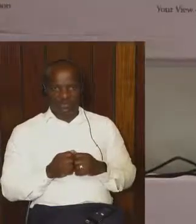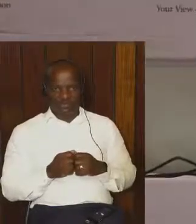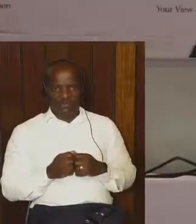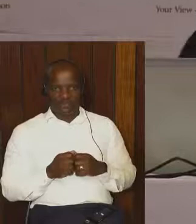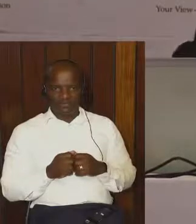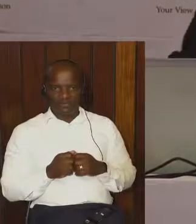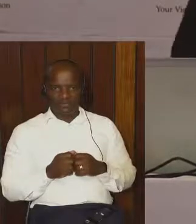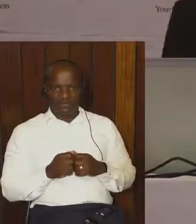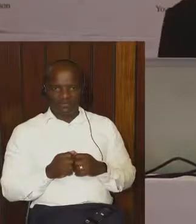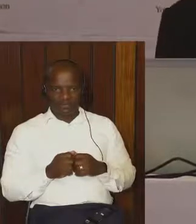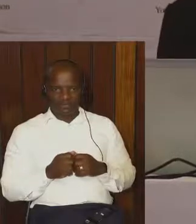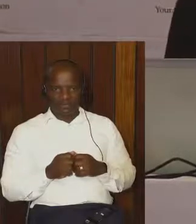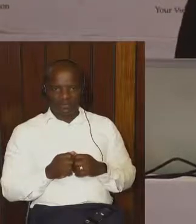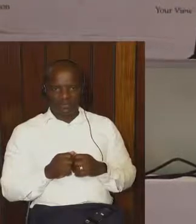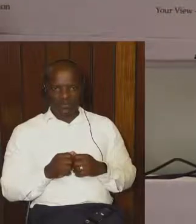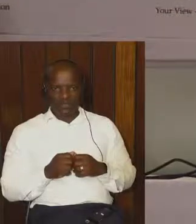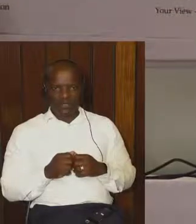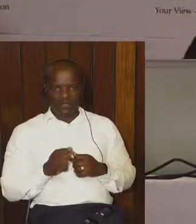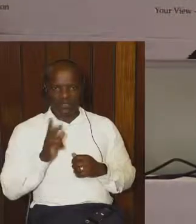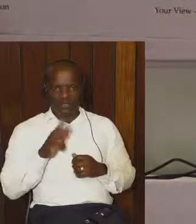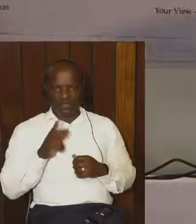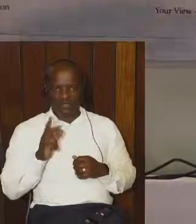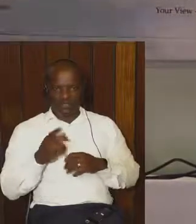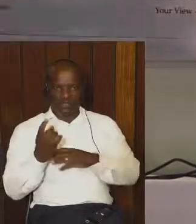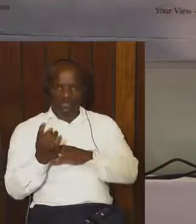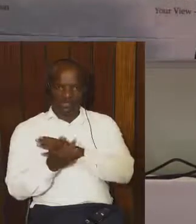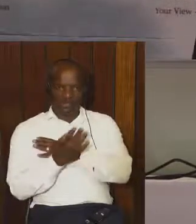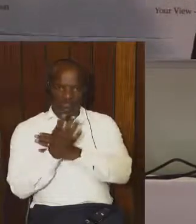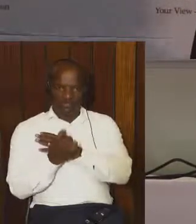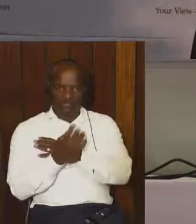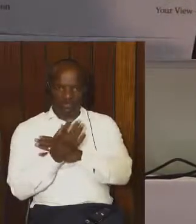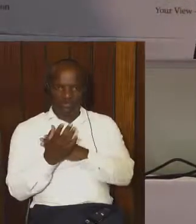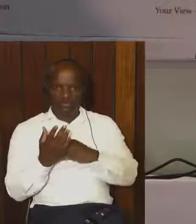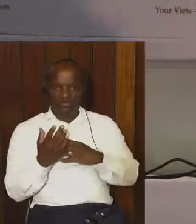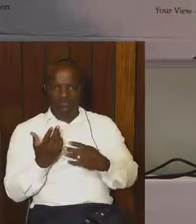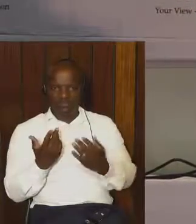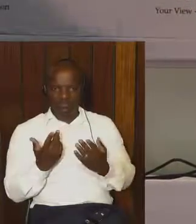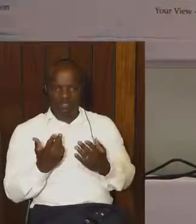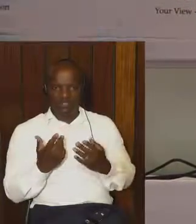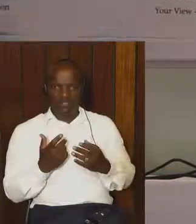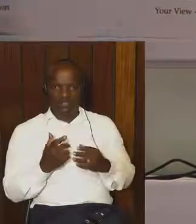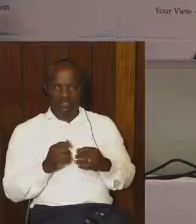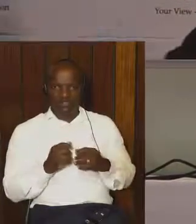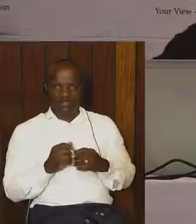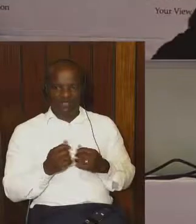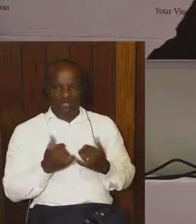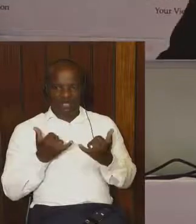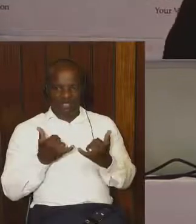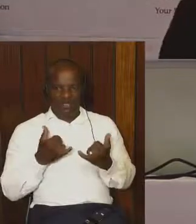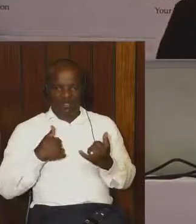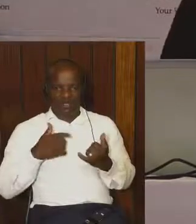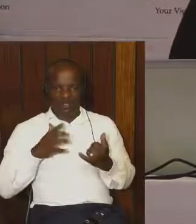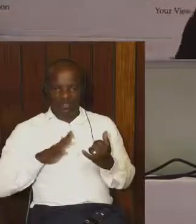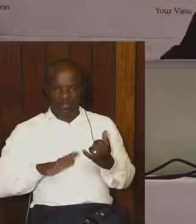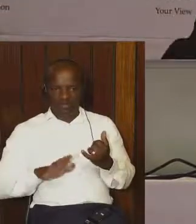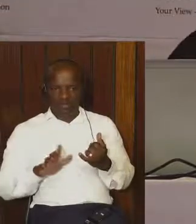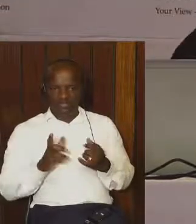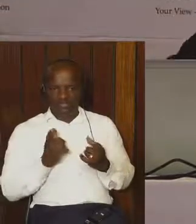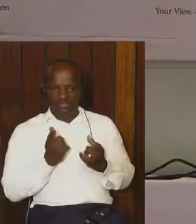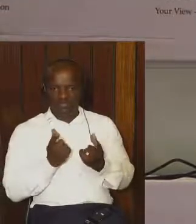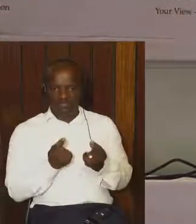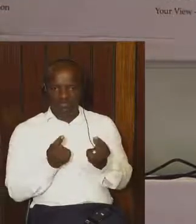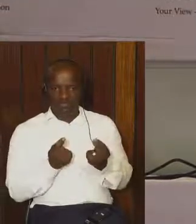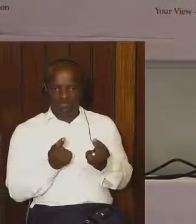I'm advised as well it's not practical to take out row by row to go for lunch. So what I want to do